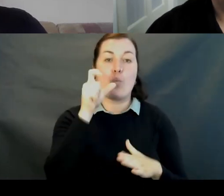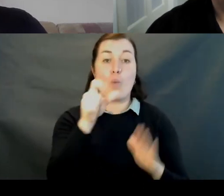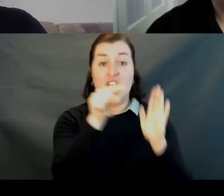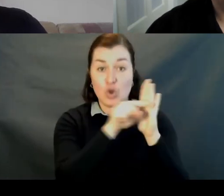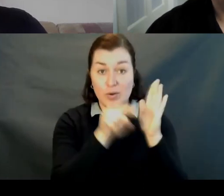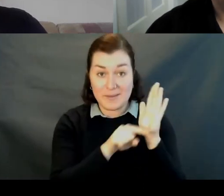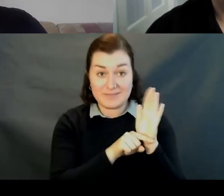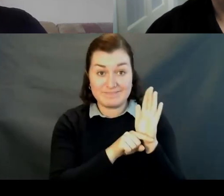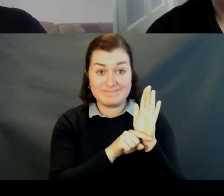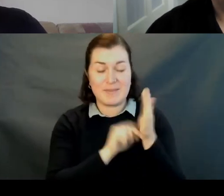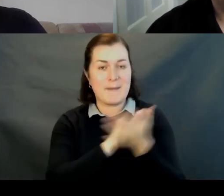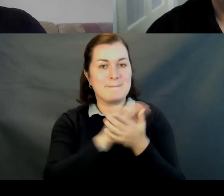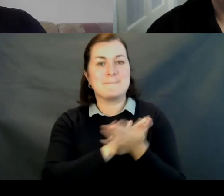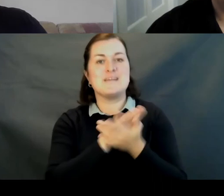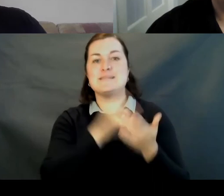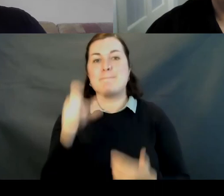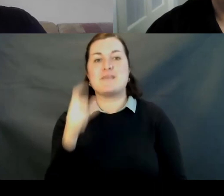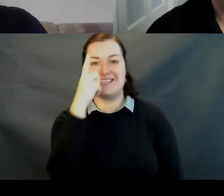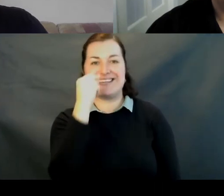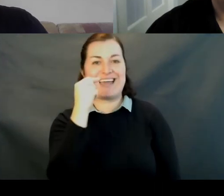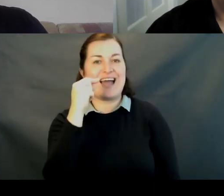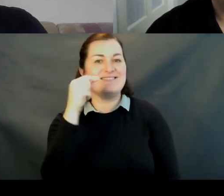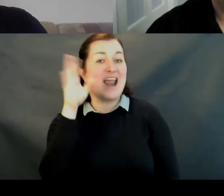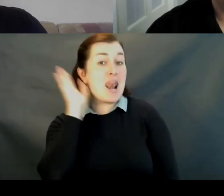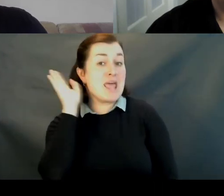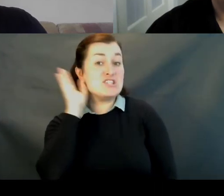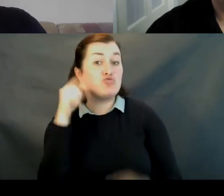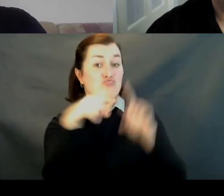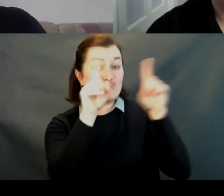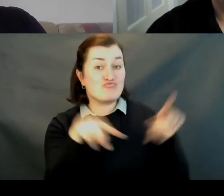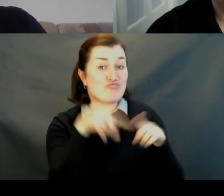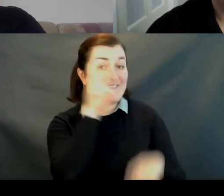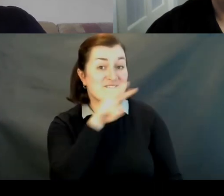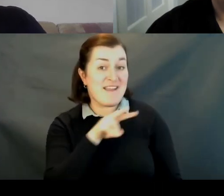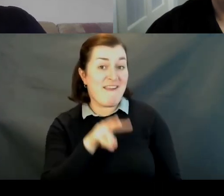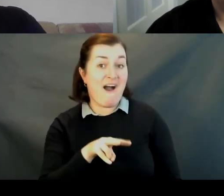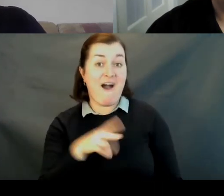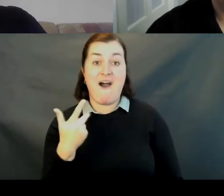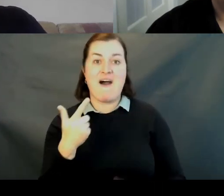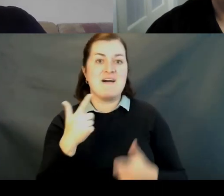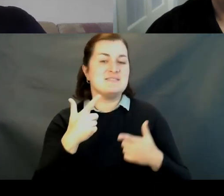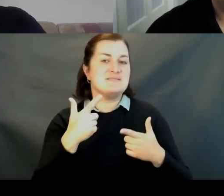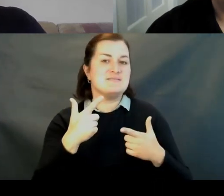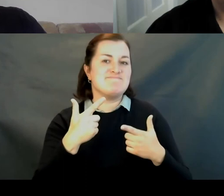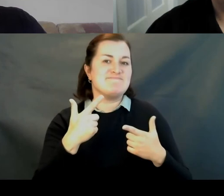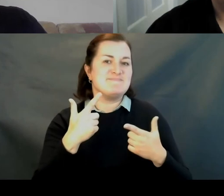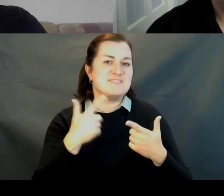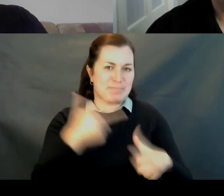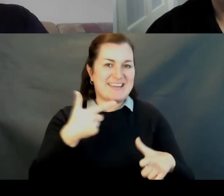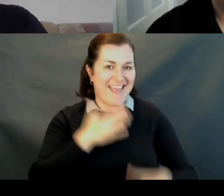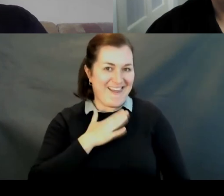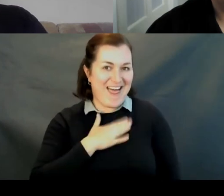screen reader at the speed that they prefer. And an introduction will typically last about 10 to 12